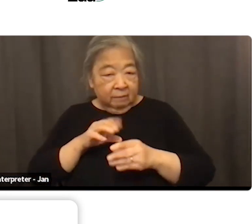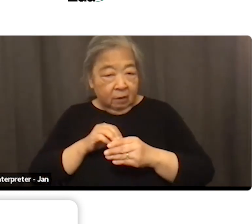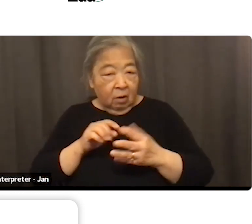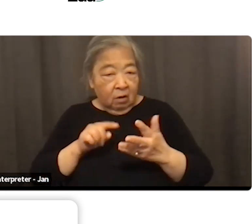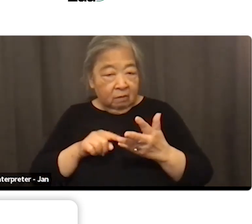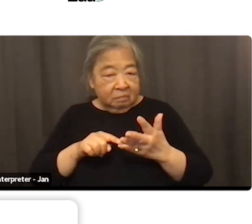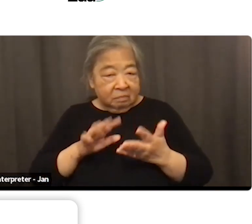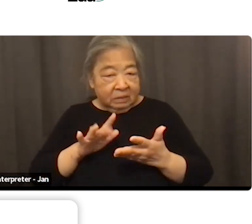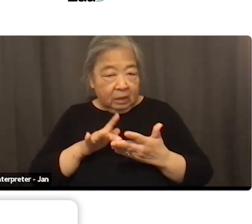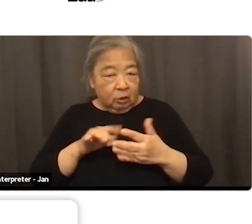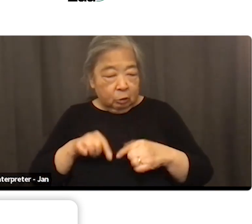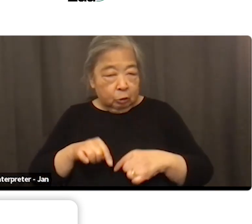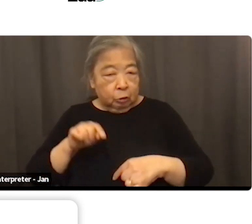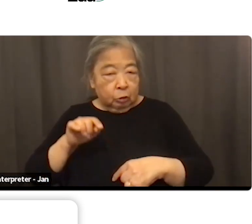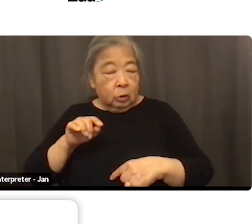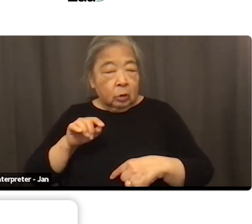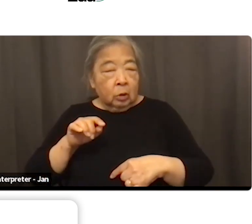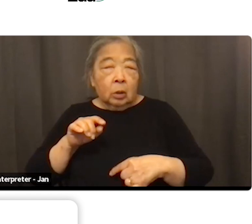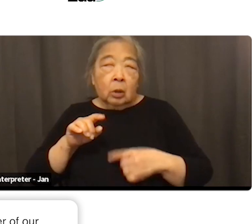urgency,